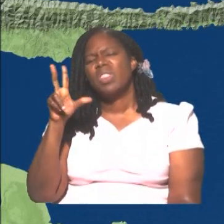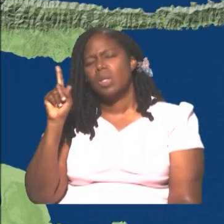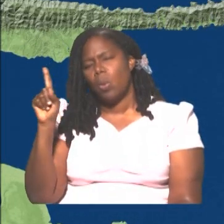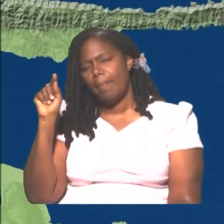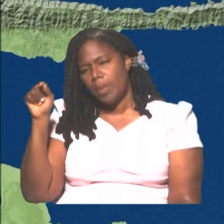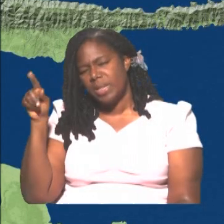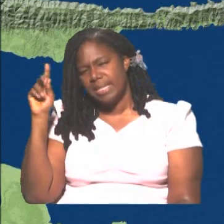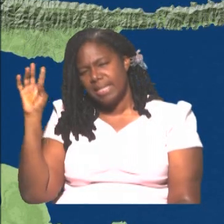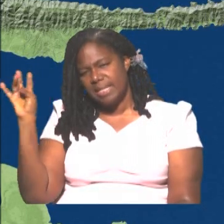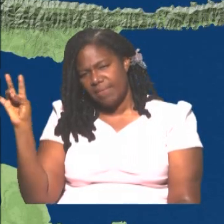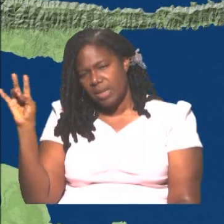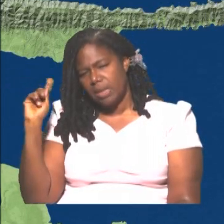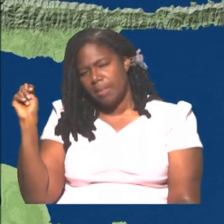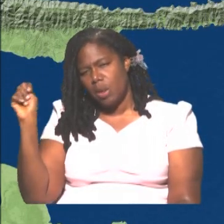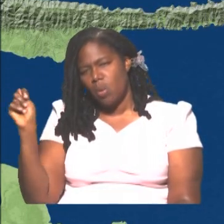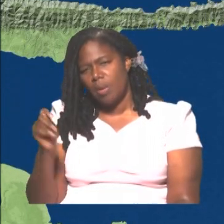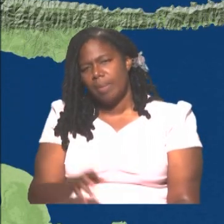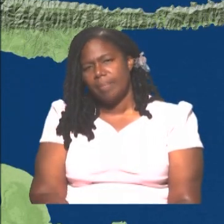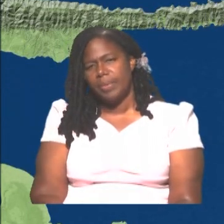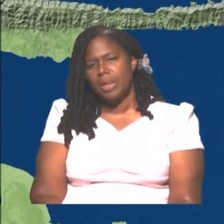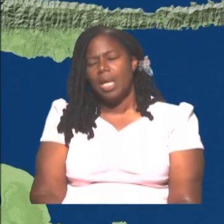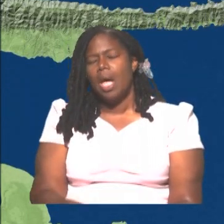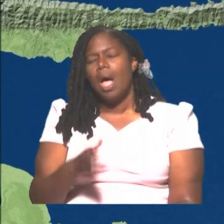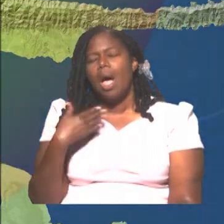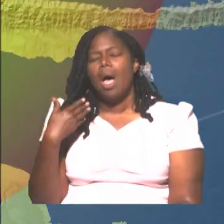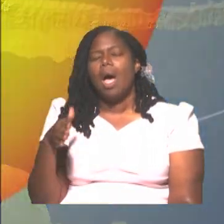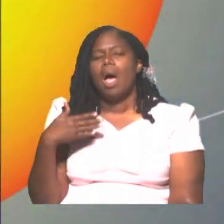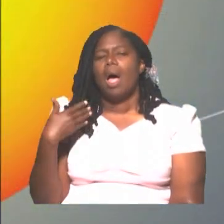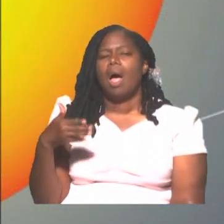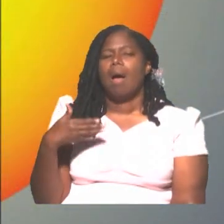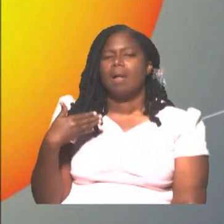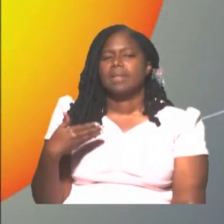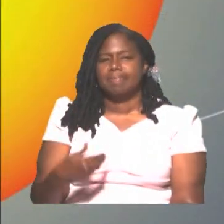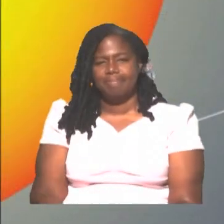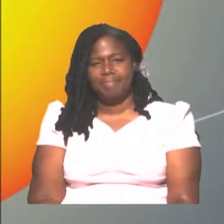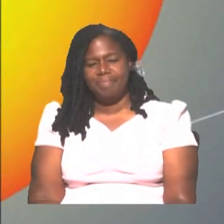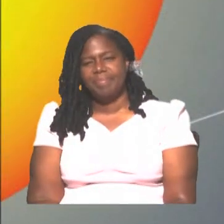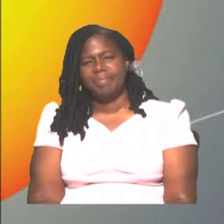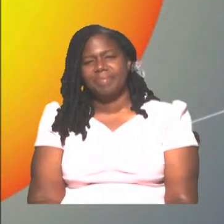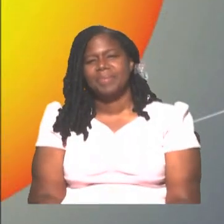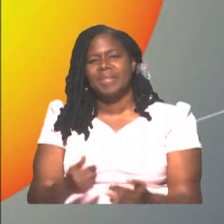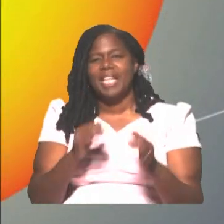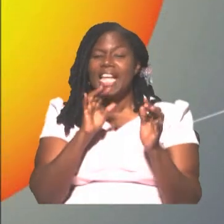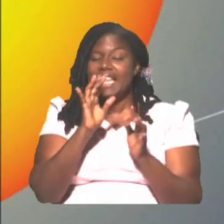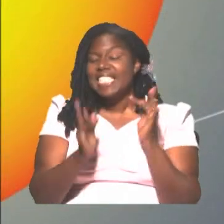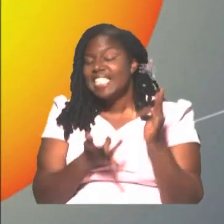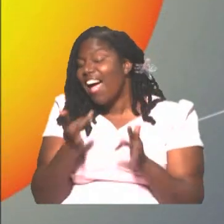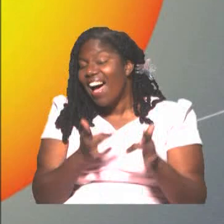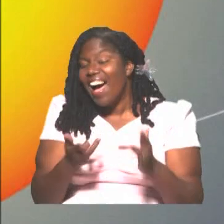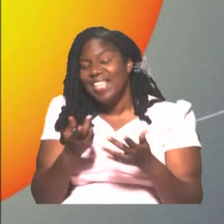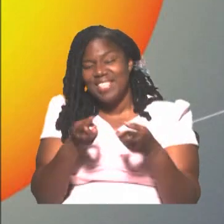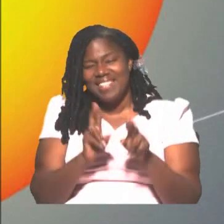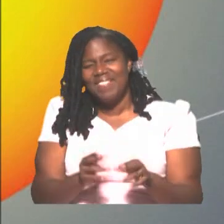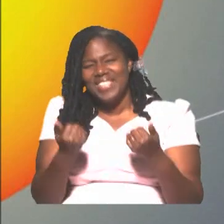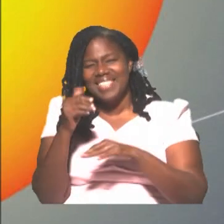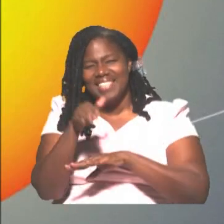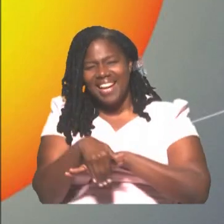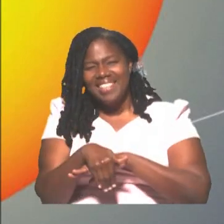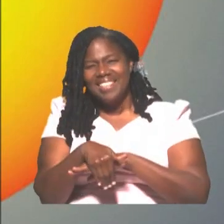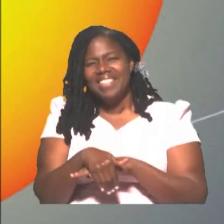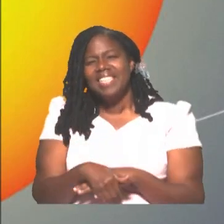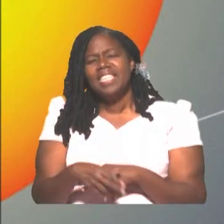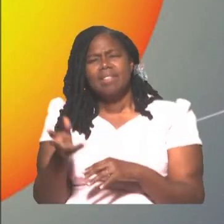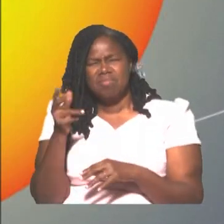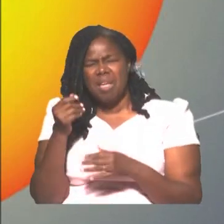31.7. Those temperatures are certainly climbing. Now onto something exciting happening in the skies tonight that we heard about